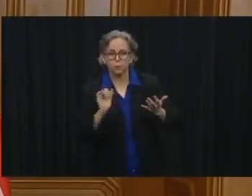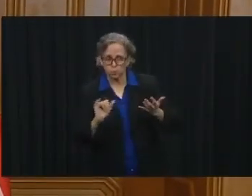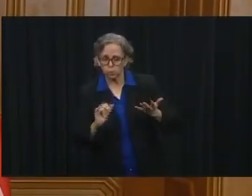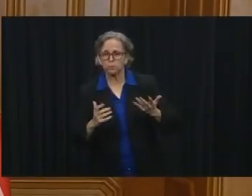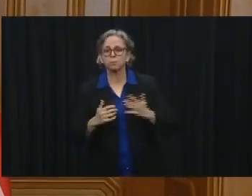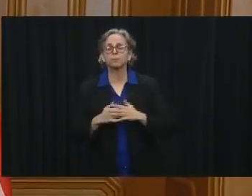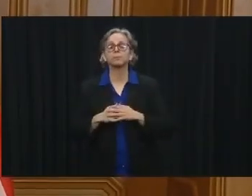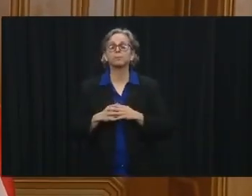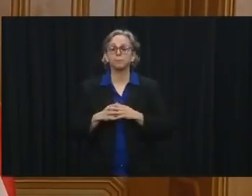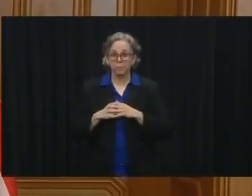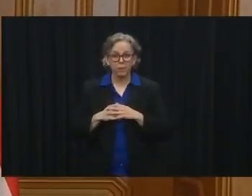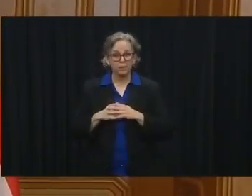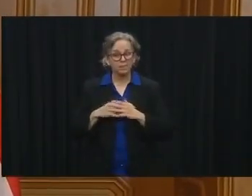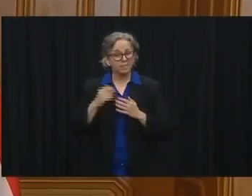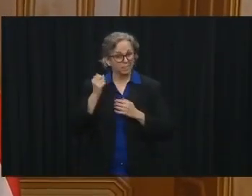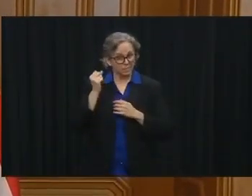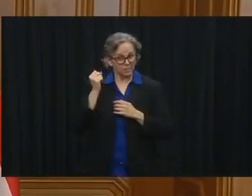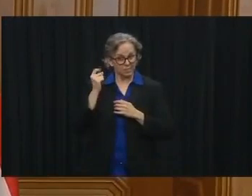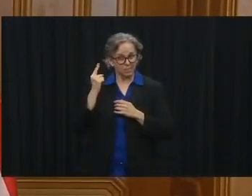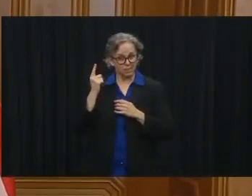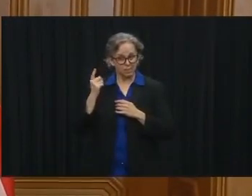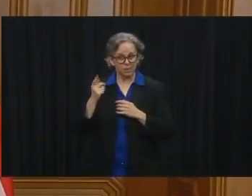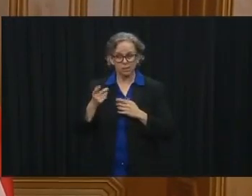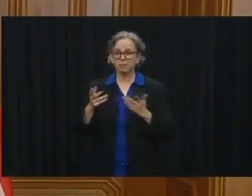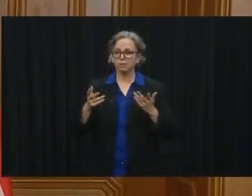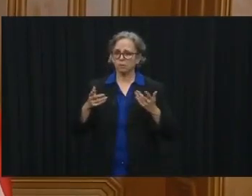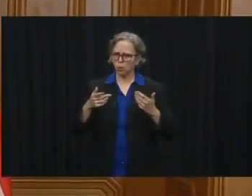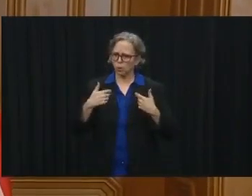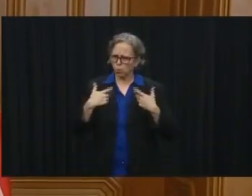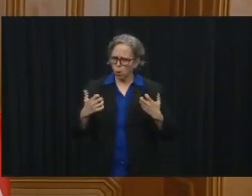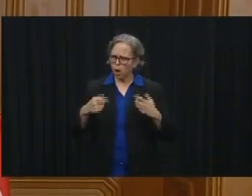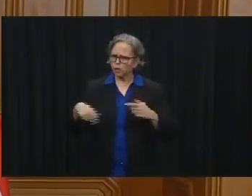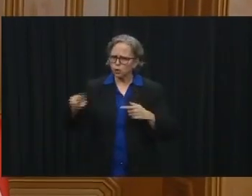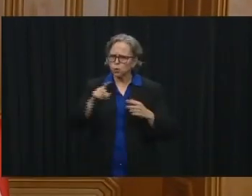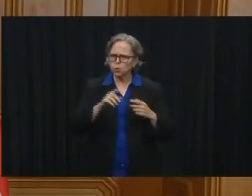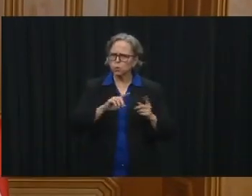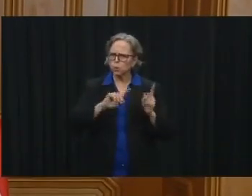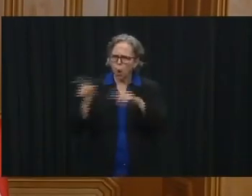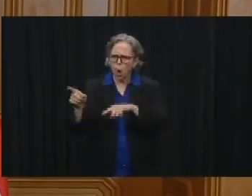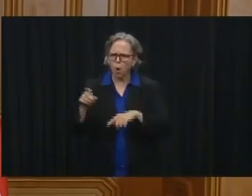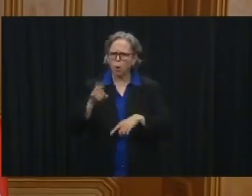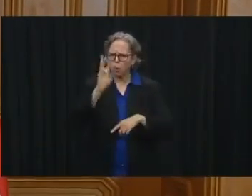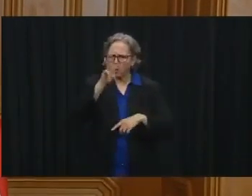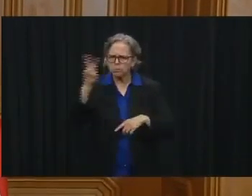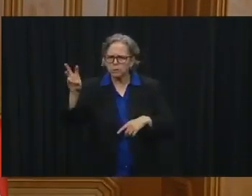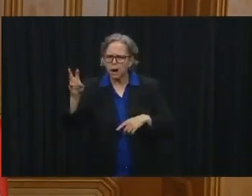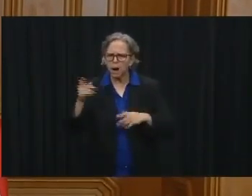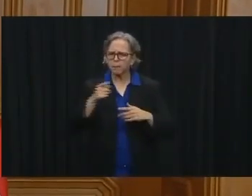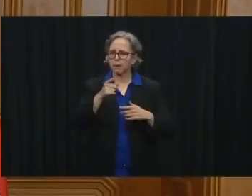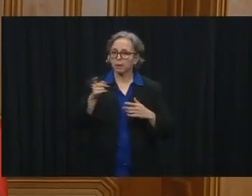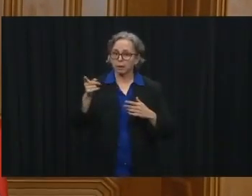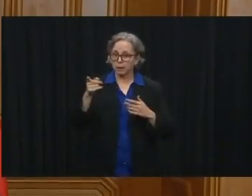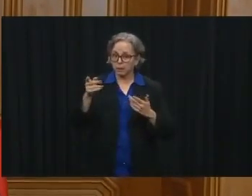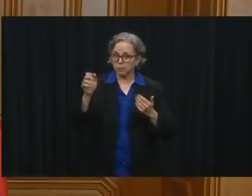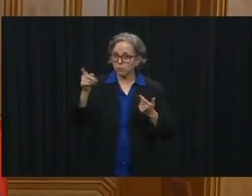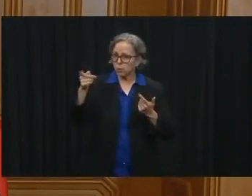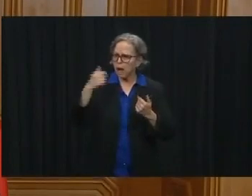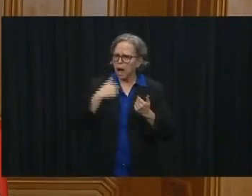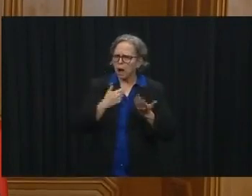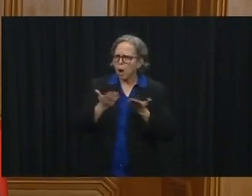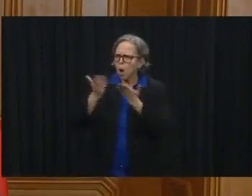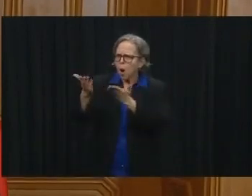go up online and get that in very quickly. And that will be a much easier way for us to process that and